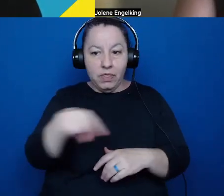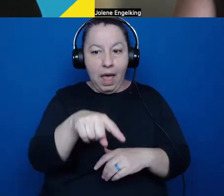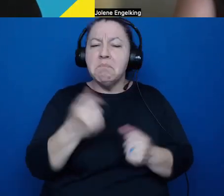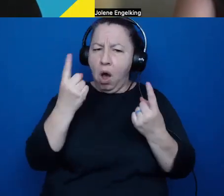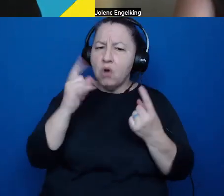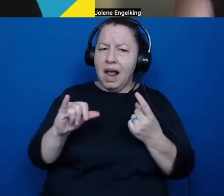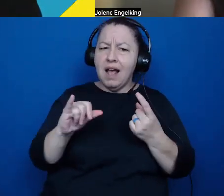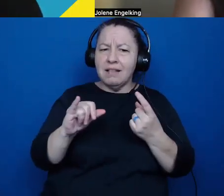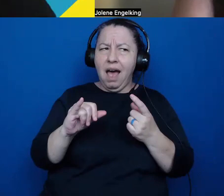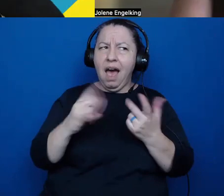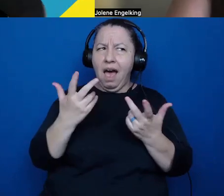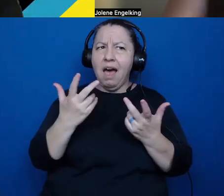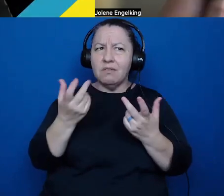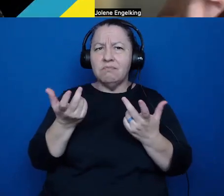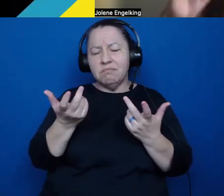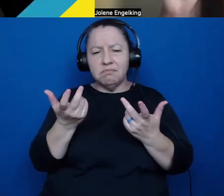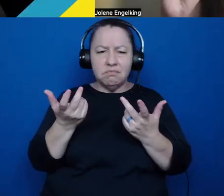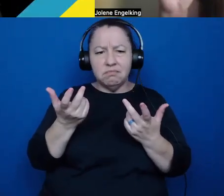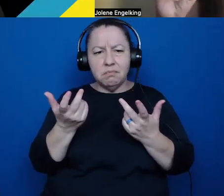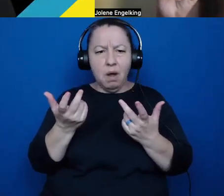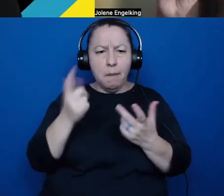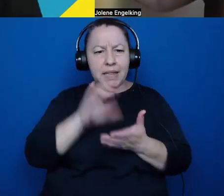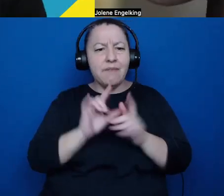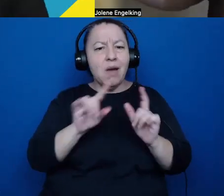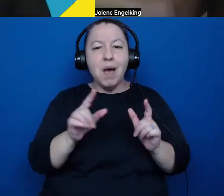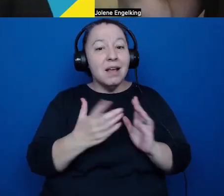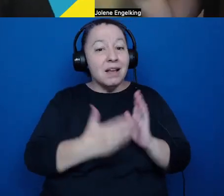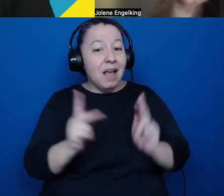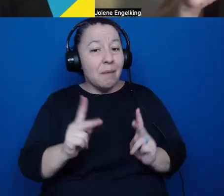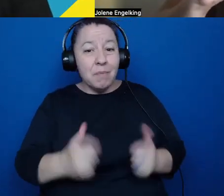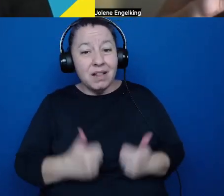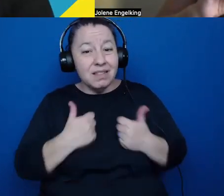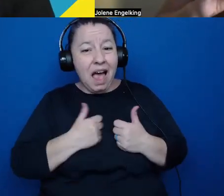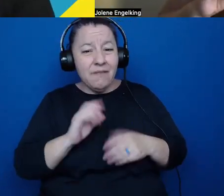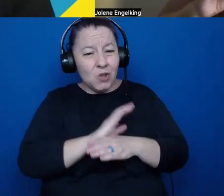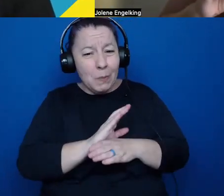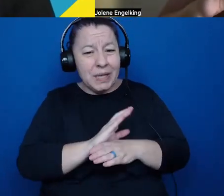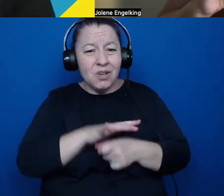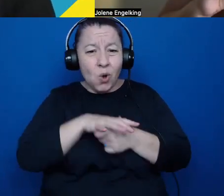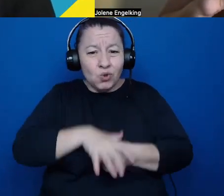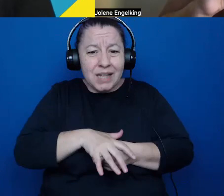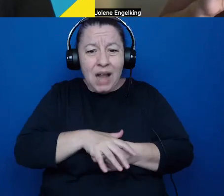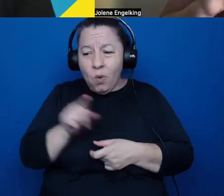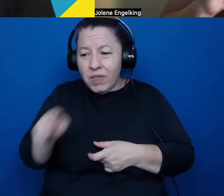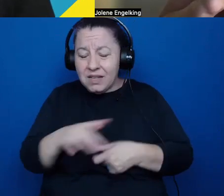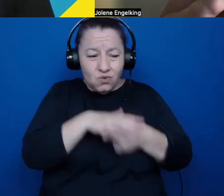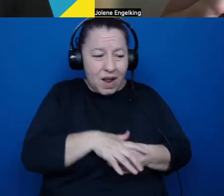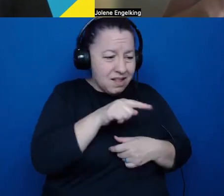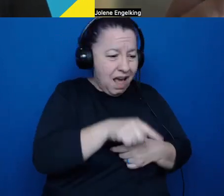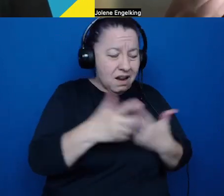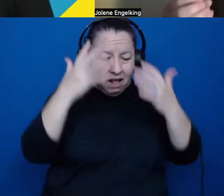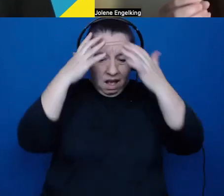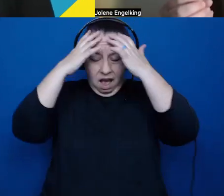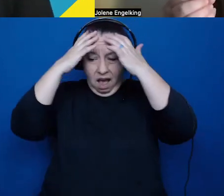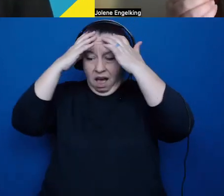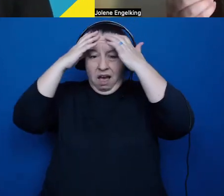but there's also some people where it's like, life is so busy and you are so stressed out about this or that. And when like you